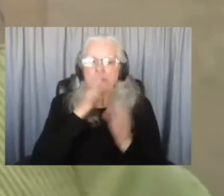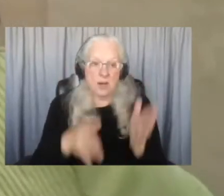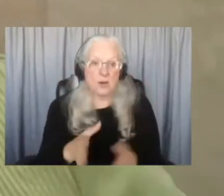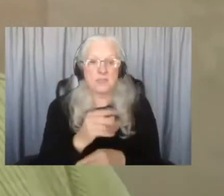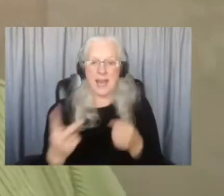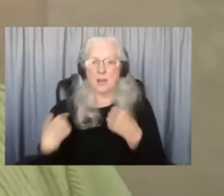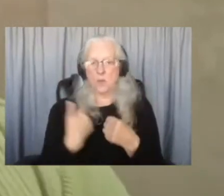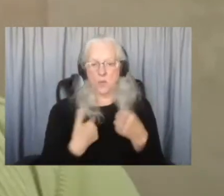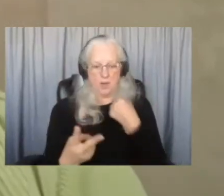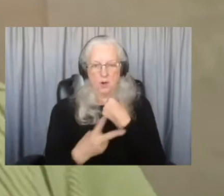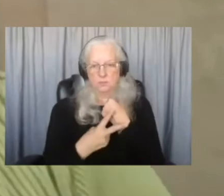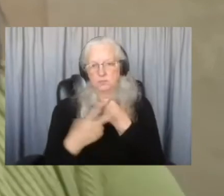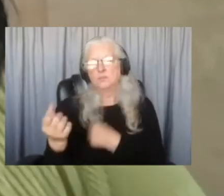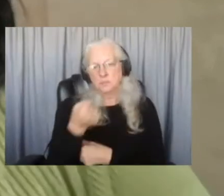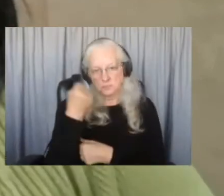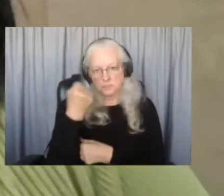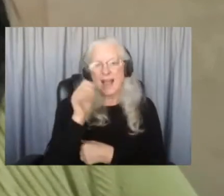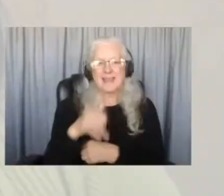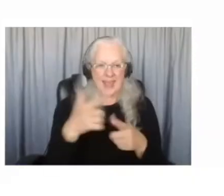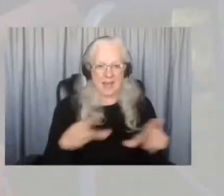we need them to continue that.